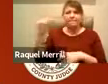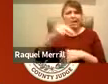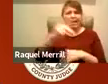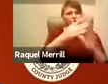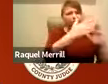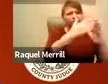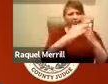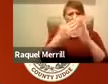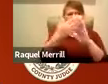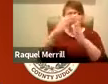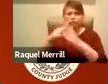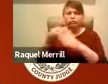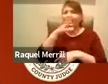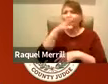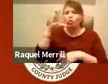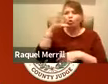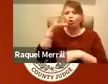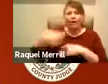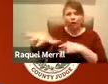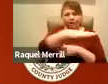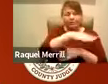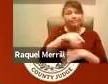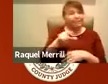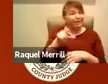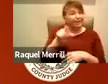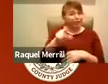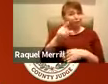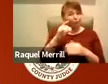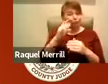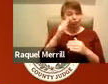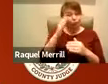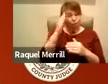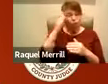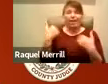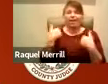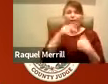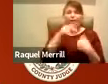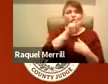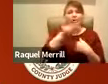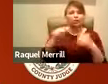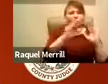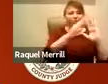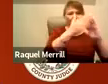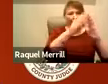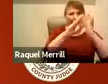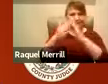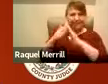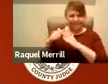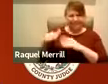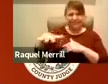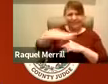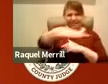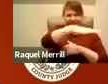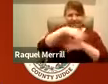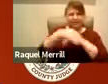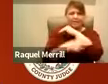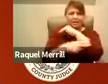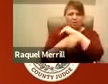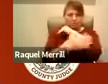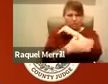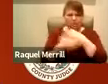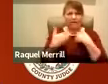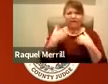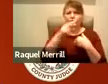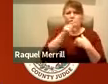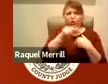and to the rural areas. As you know, we have 22 municipalities in Hidalgo County, but